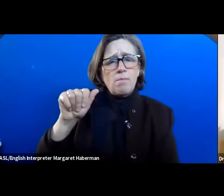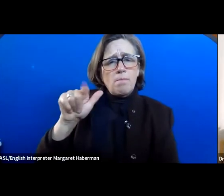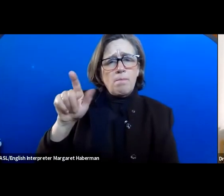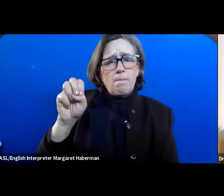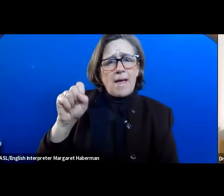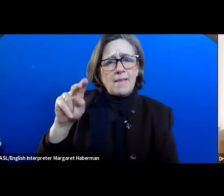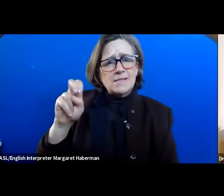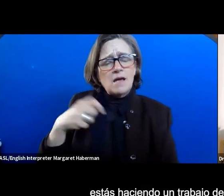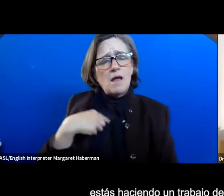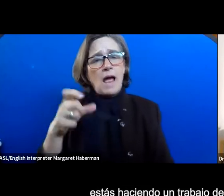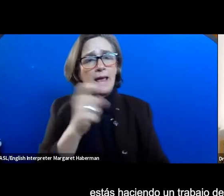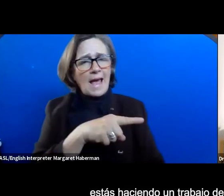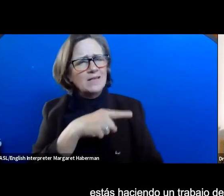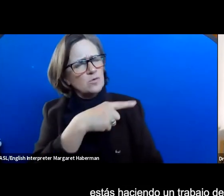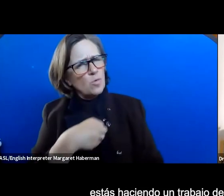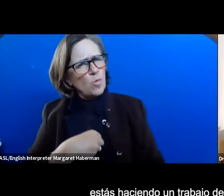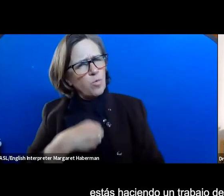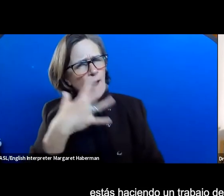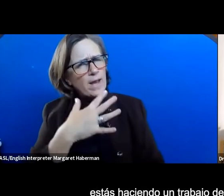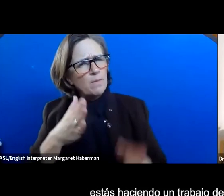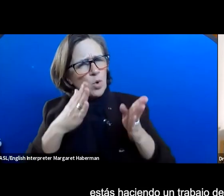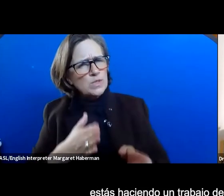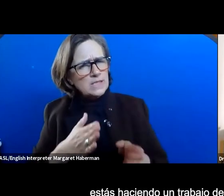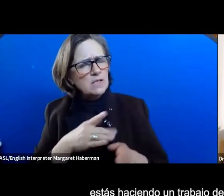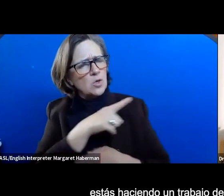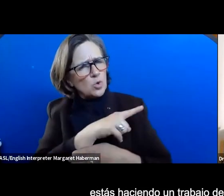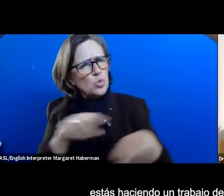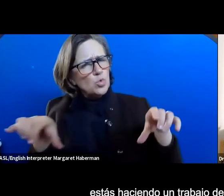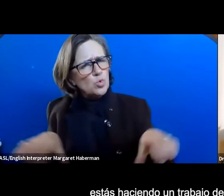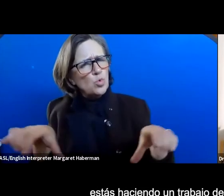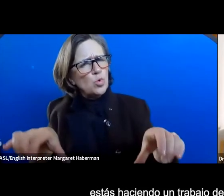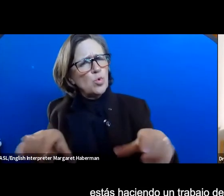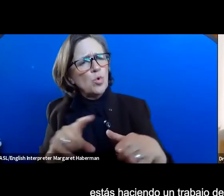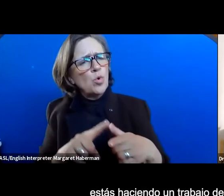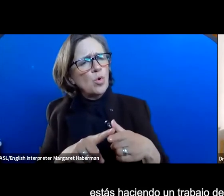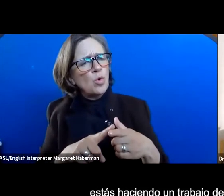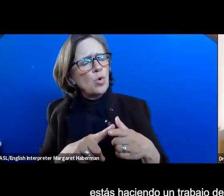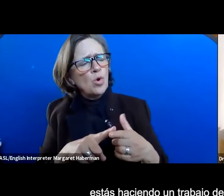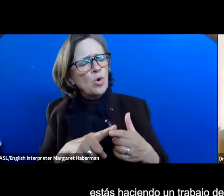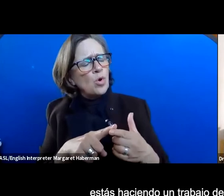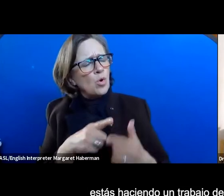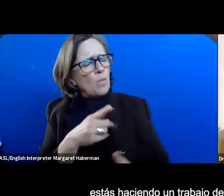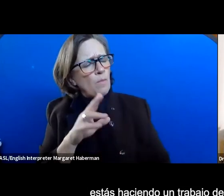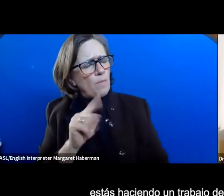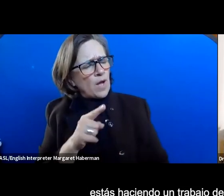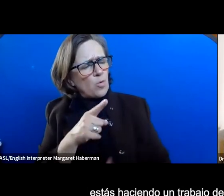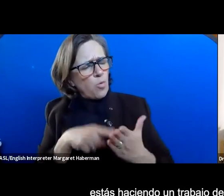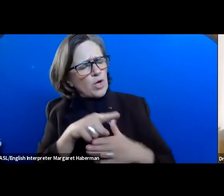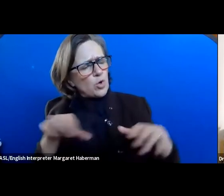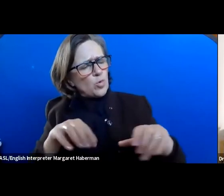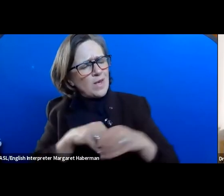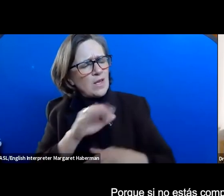a white person, you are doing Palestine solidarity work, what are you doing to eradicate